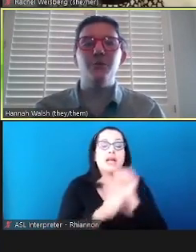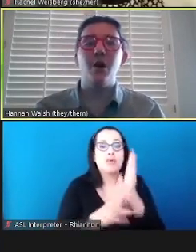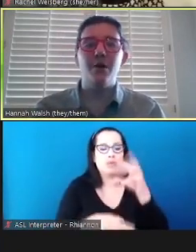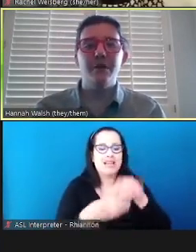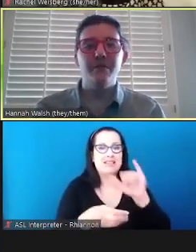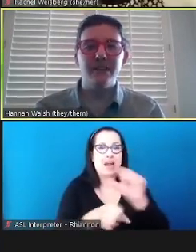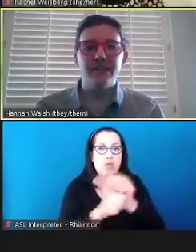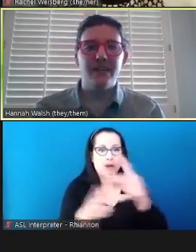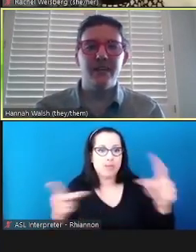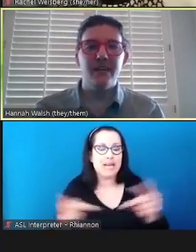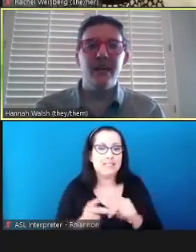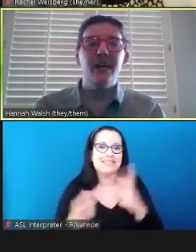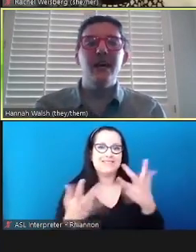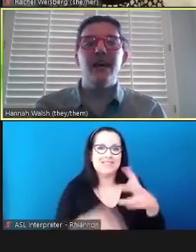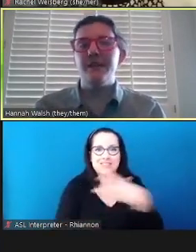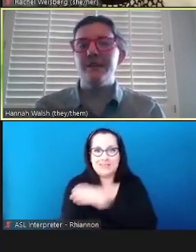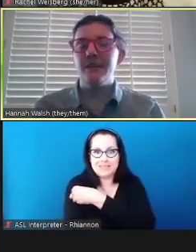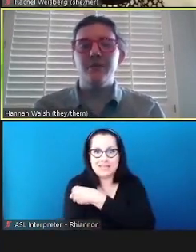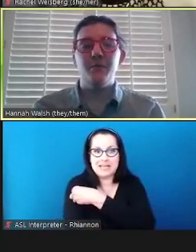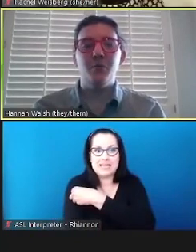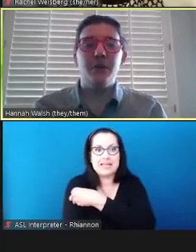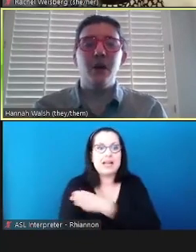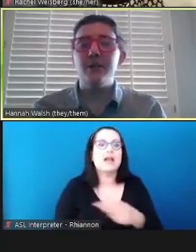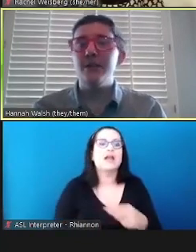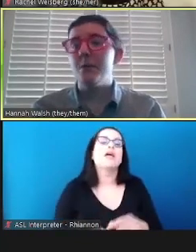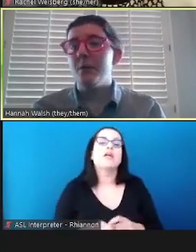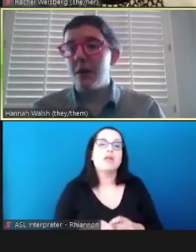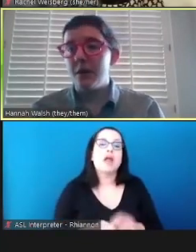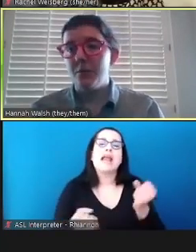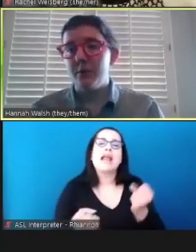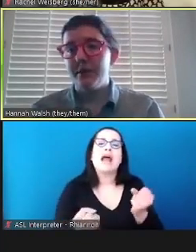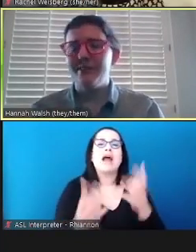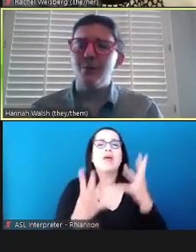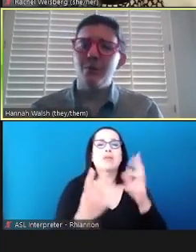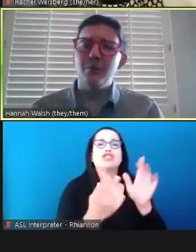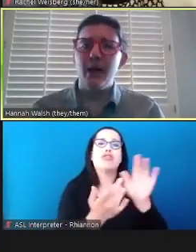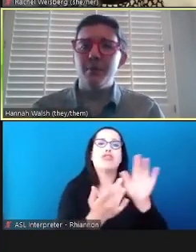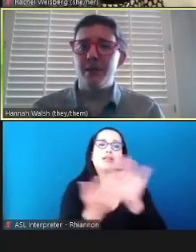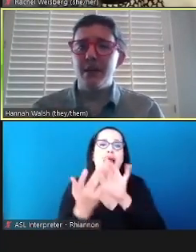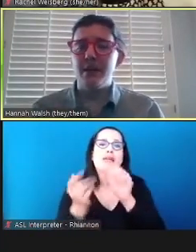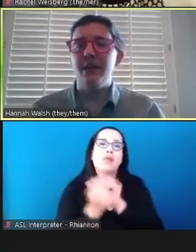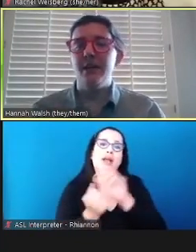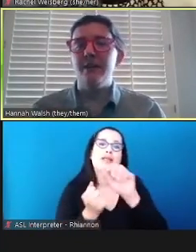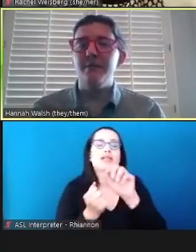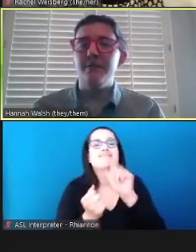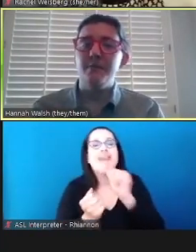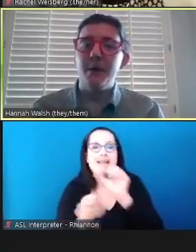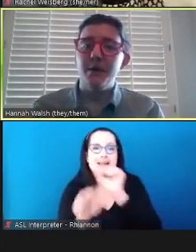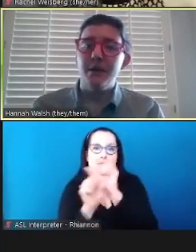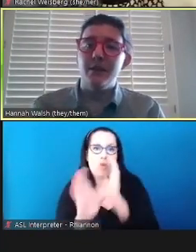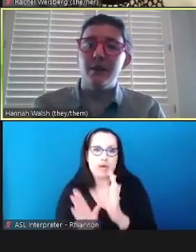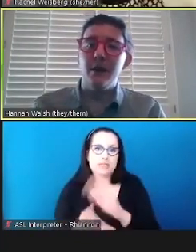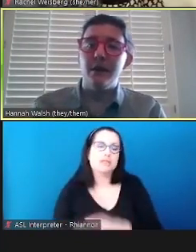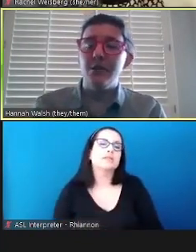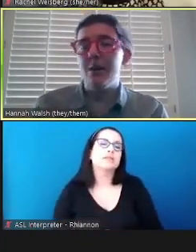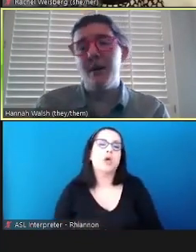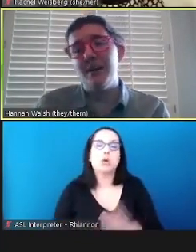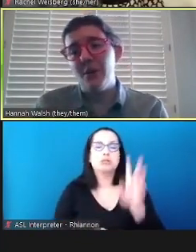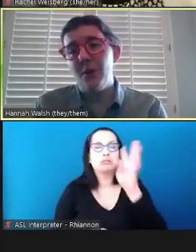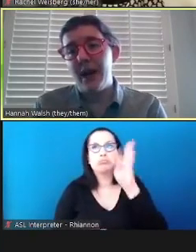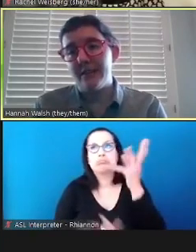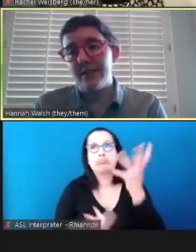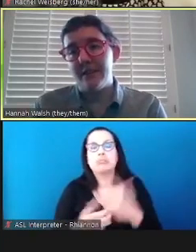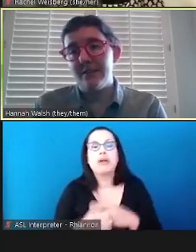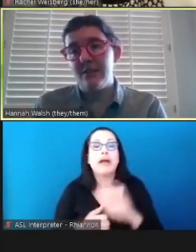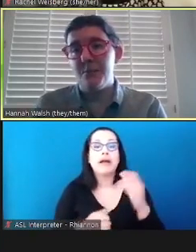workplace who are already vaccinated and the extent of employee contact with non-employees. So hypothetically, if maybe Jacob had